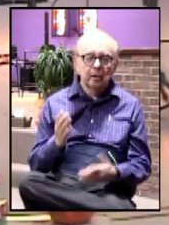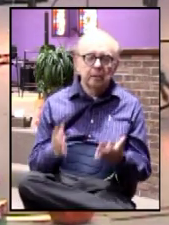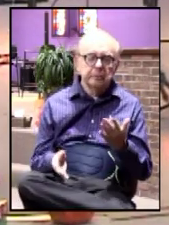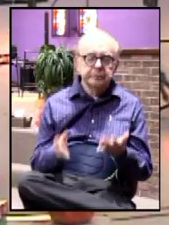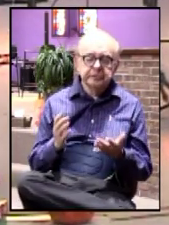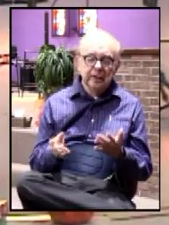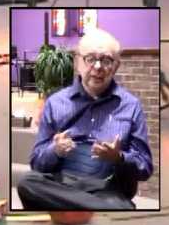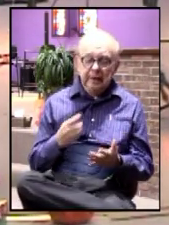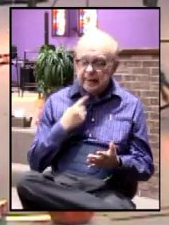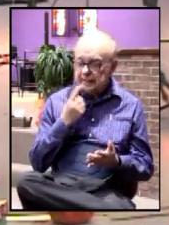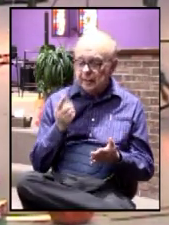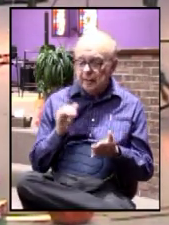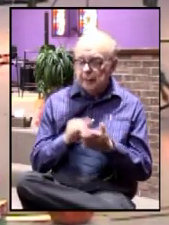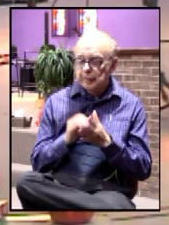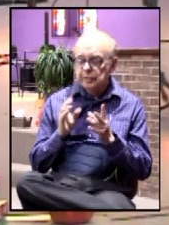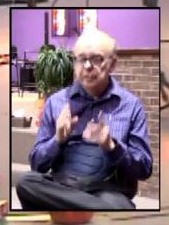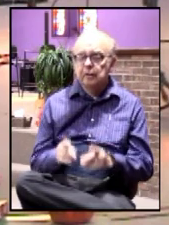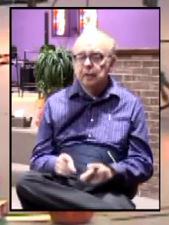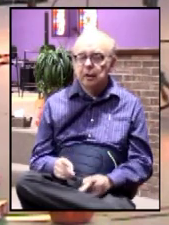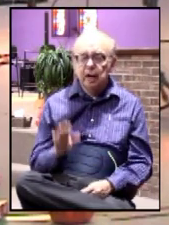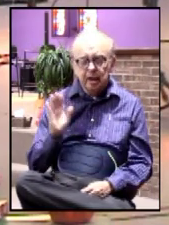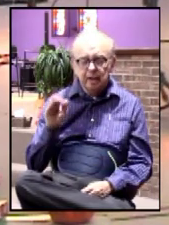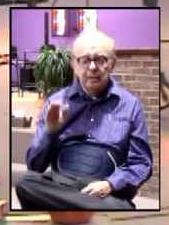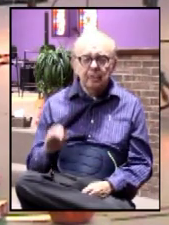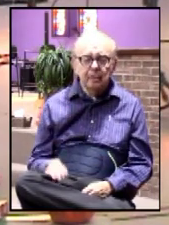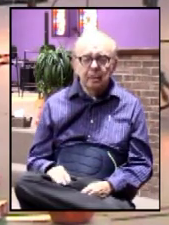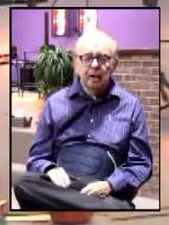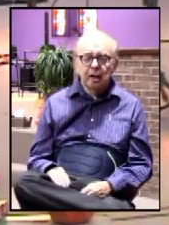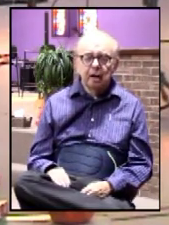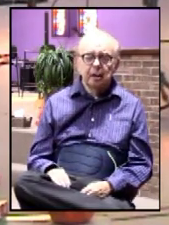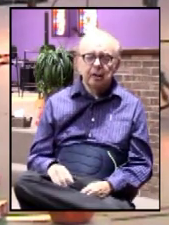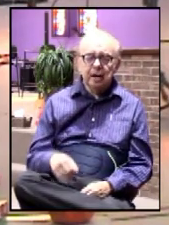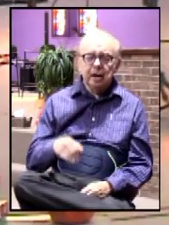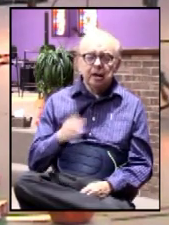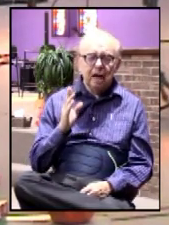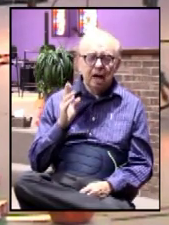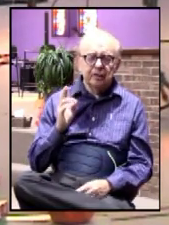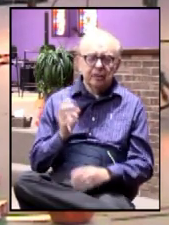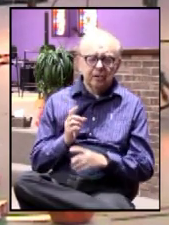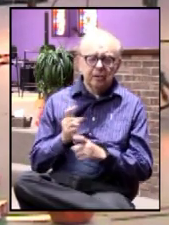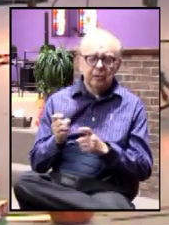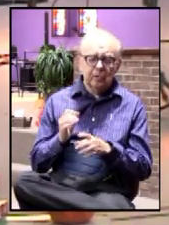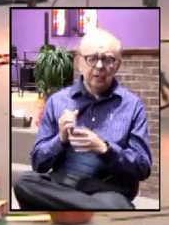Or maybe you just say to them, hey, God's got this.